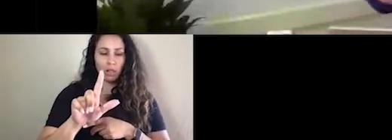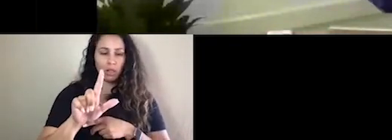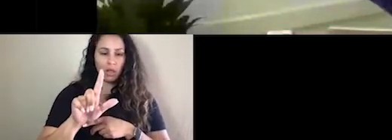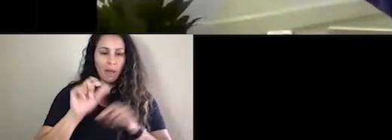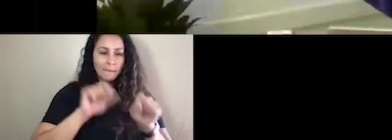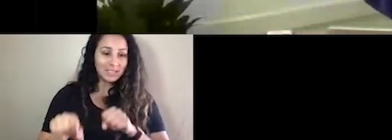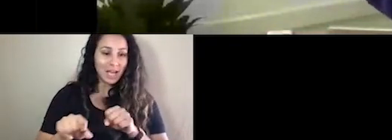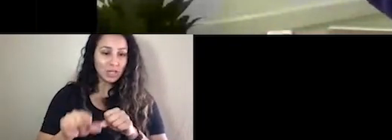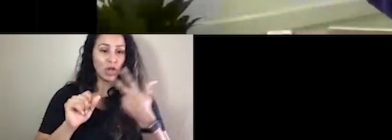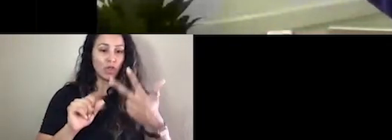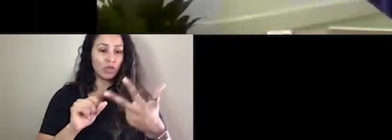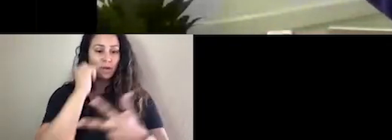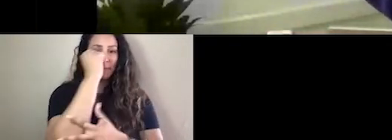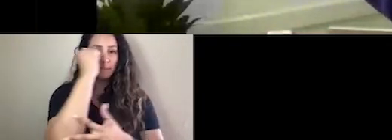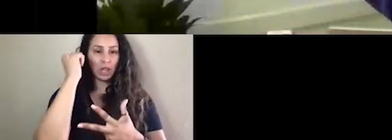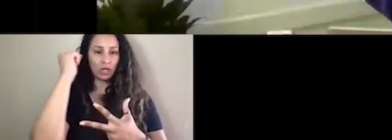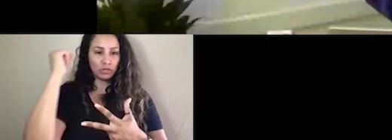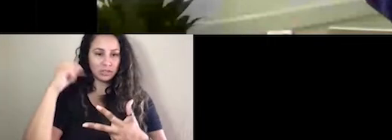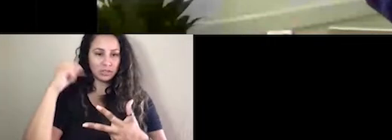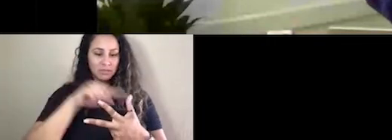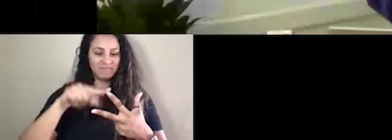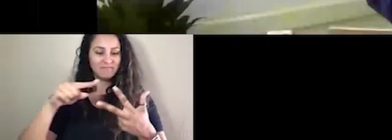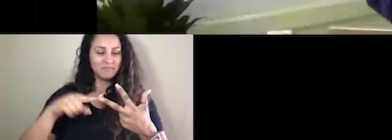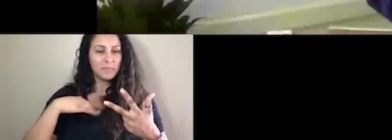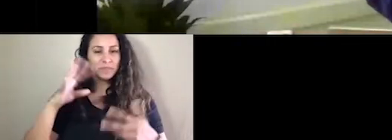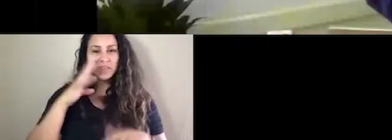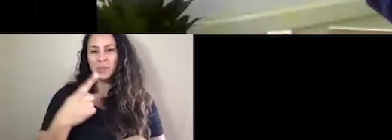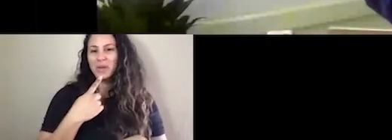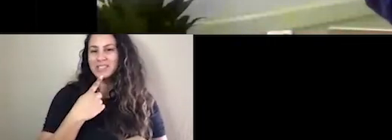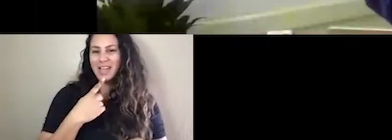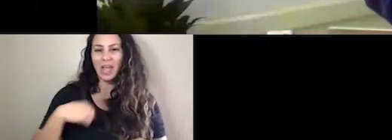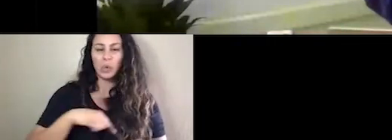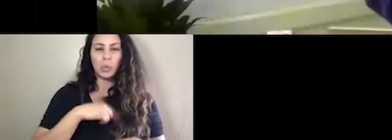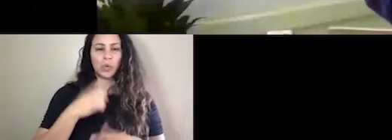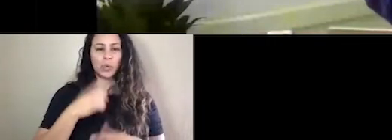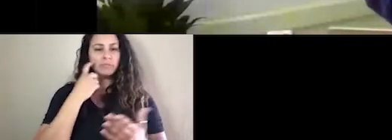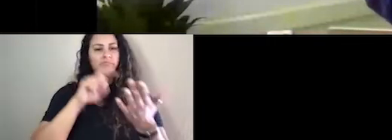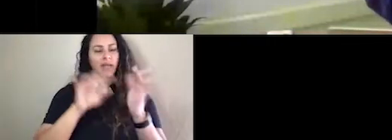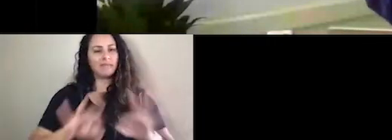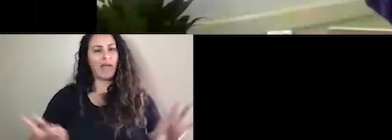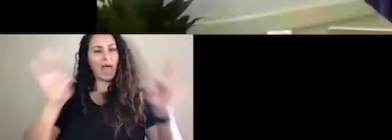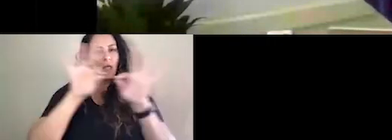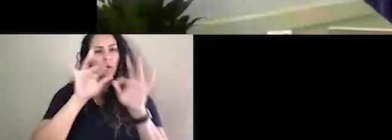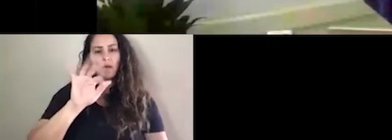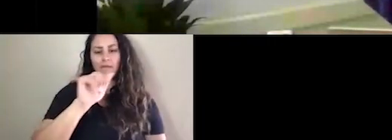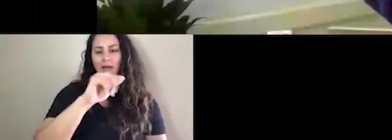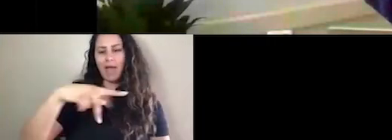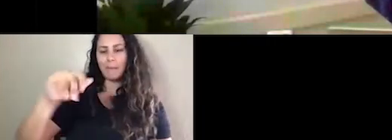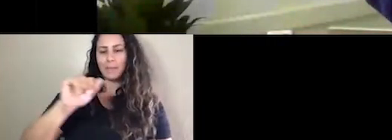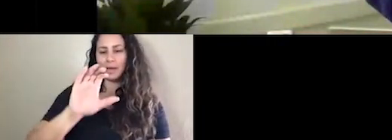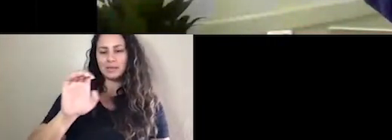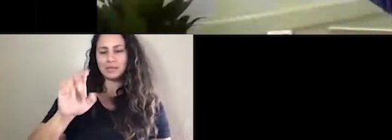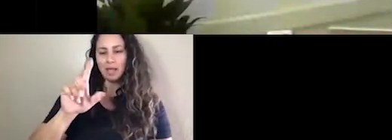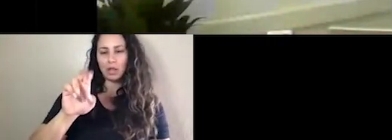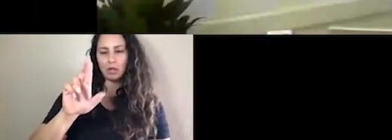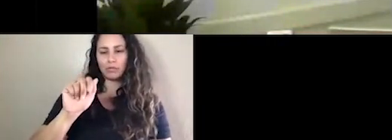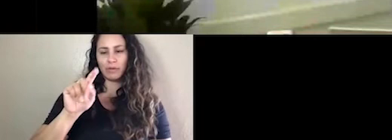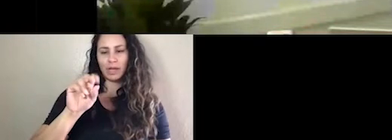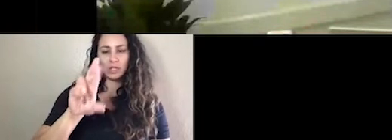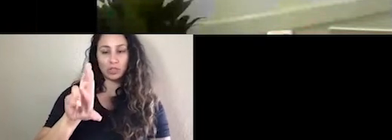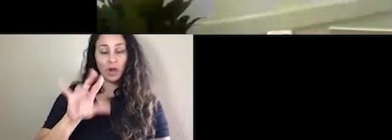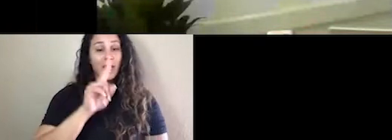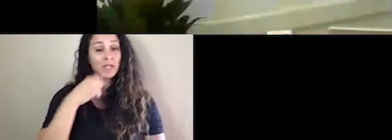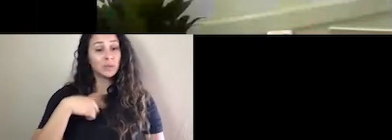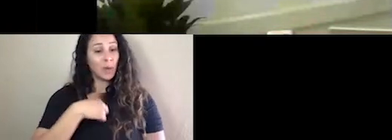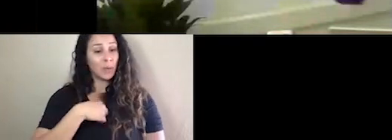the three pillars, I would say, for where we saw the value of App Accelerator. And now, well, that's where we thought